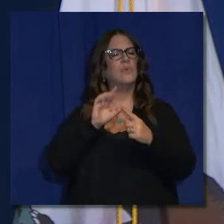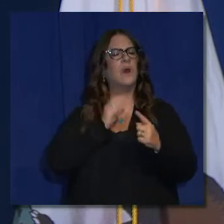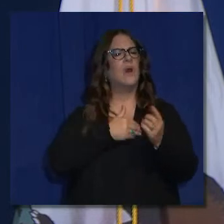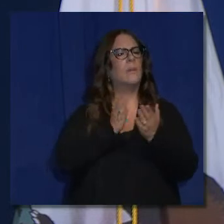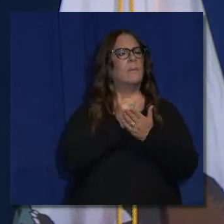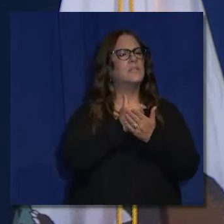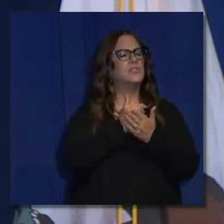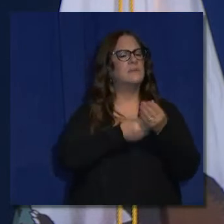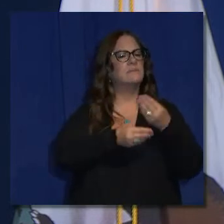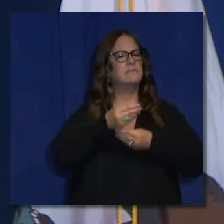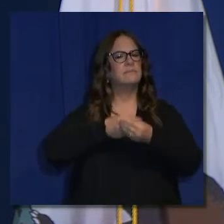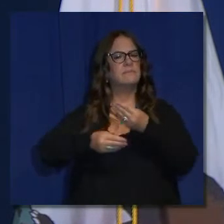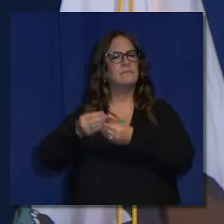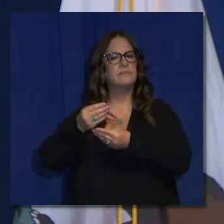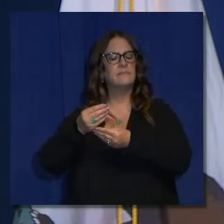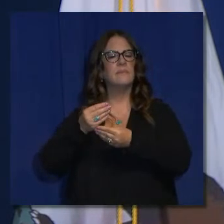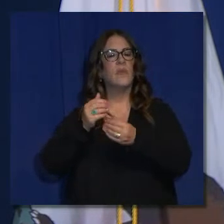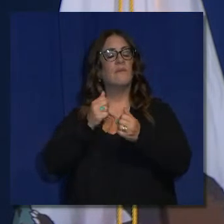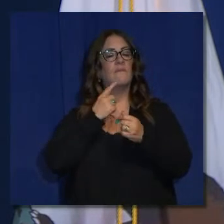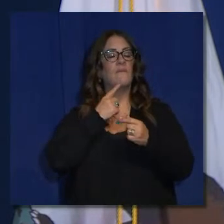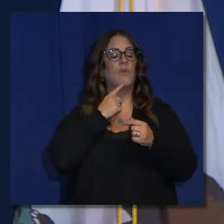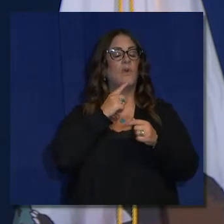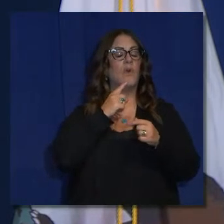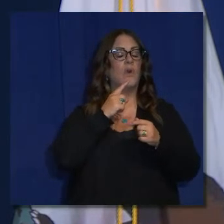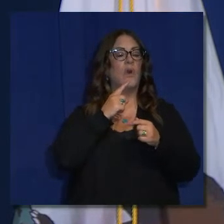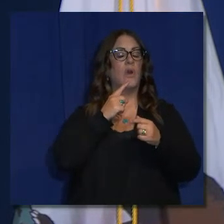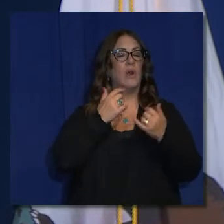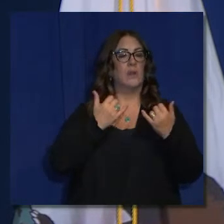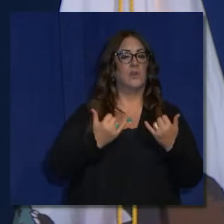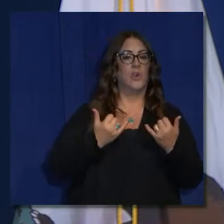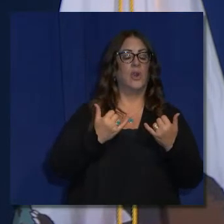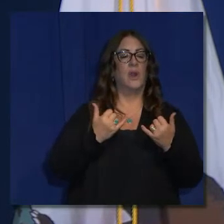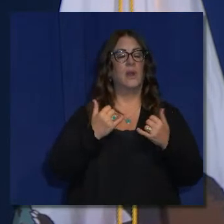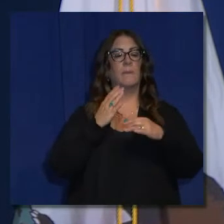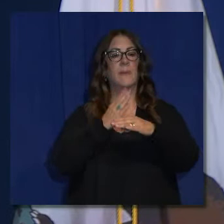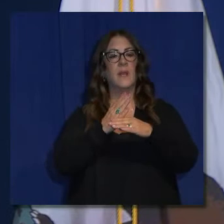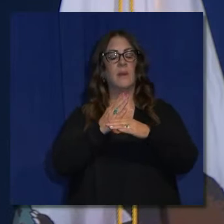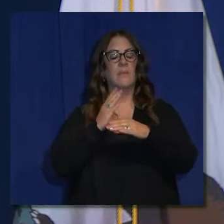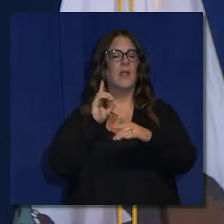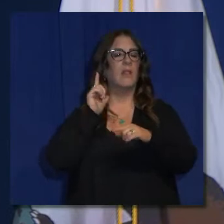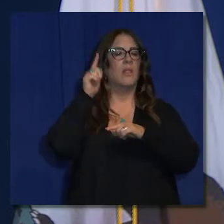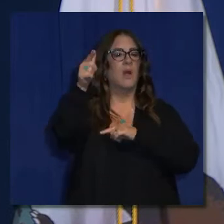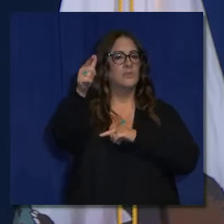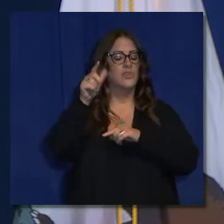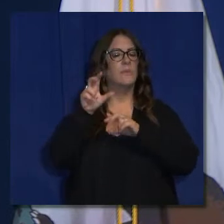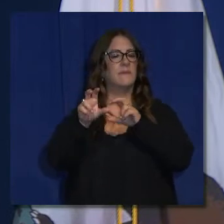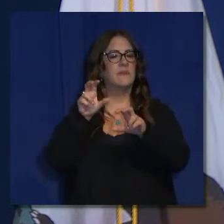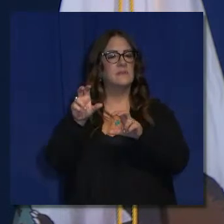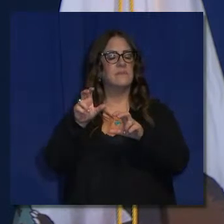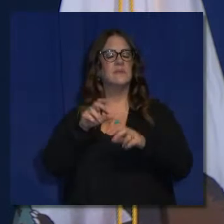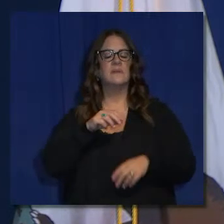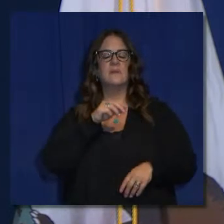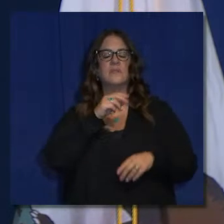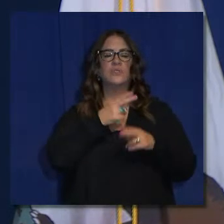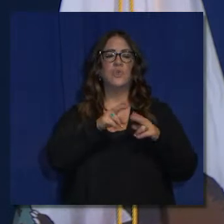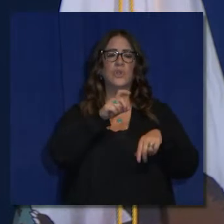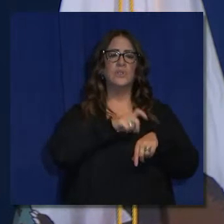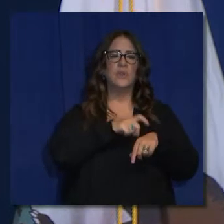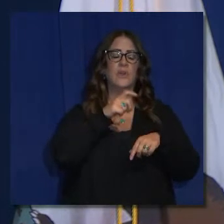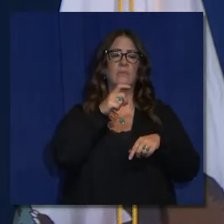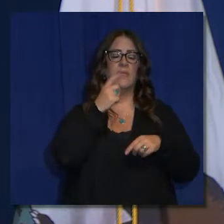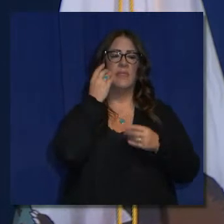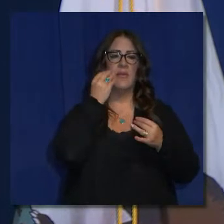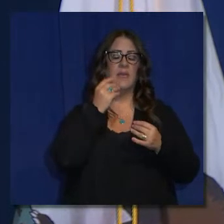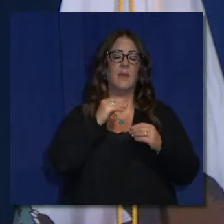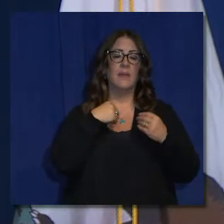in terms of our medium and long-term investments, but does not impact, to your question, our short-term thinking of providing immediate